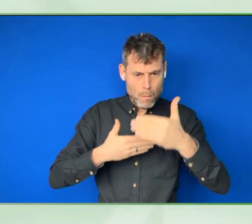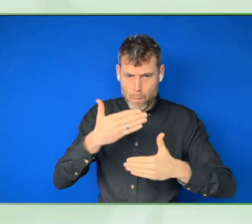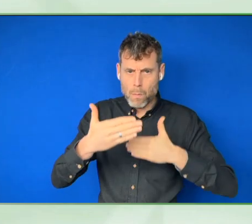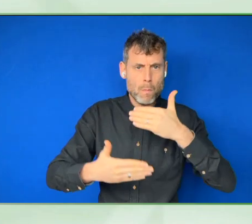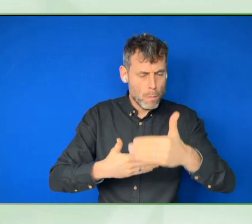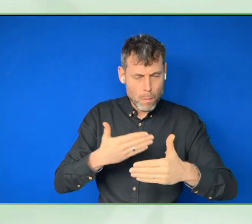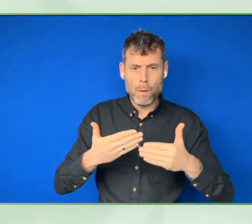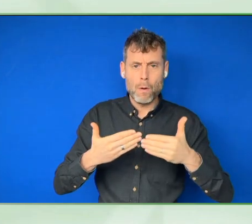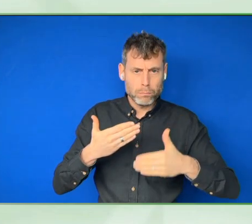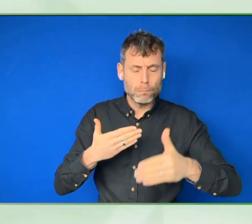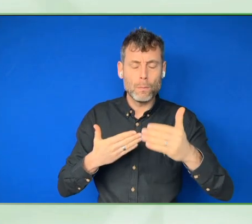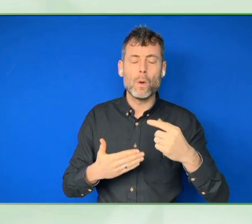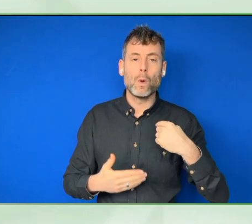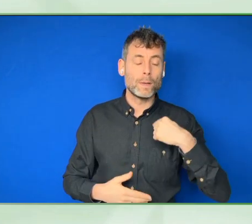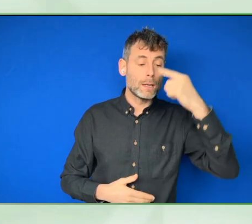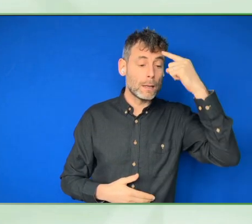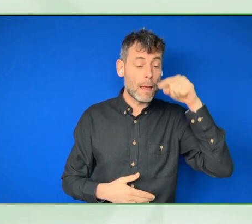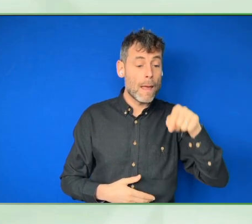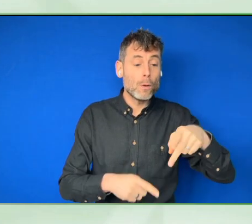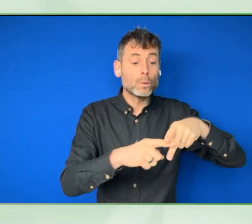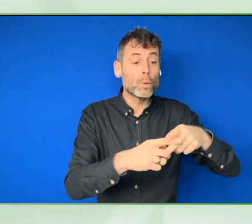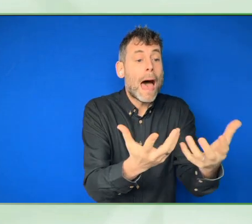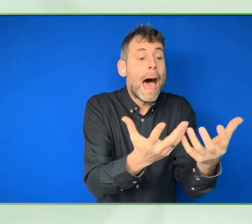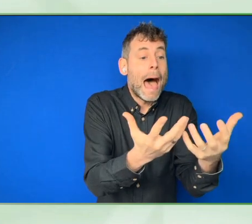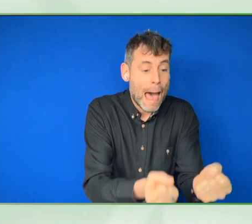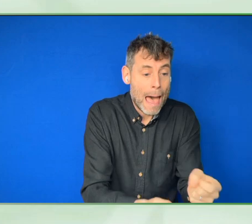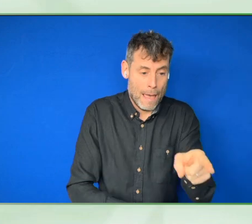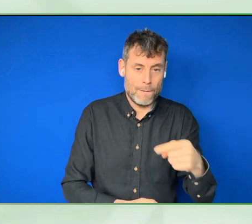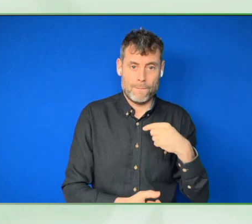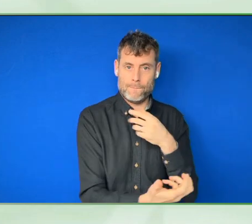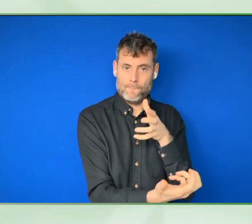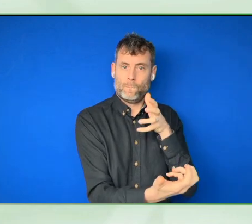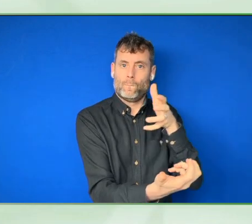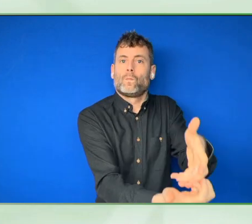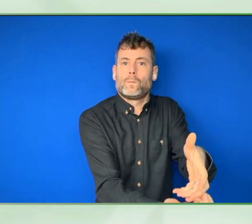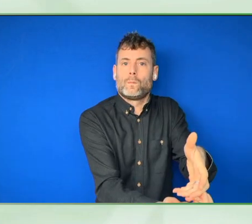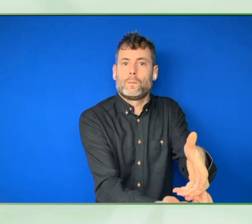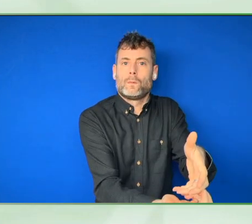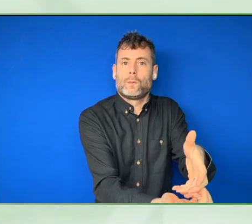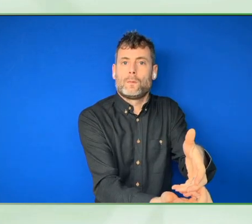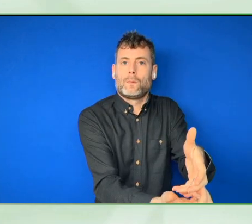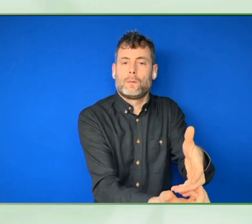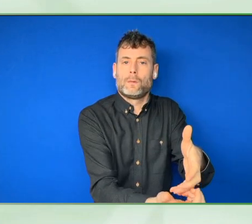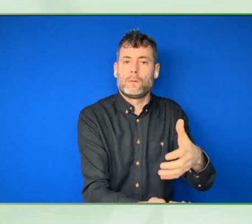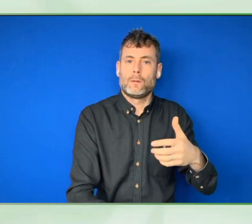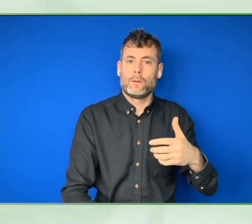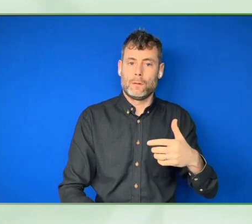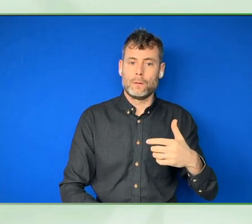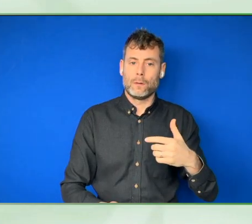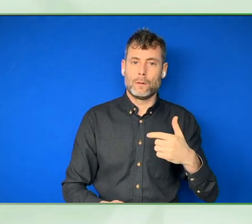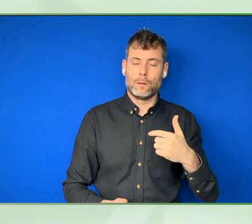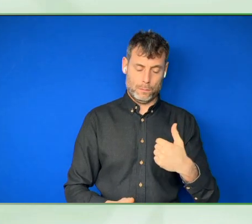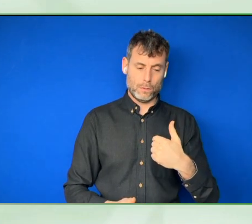available. So that's why this can be available for these different